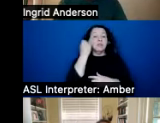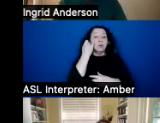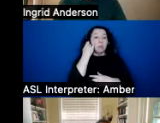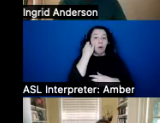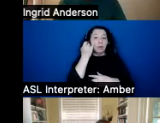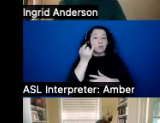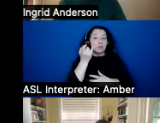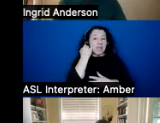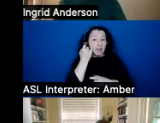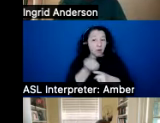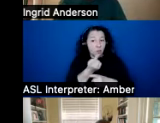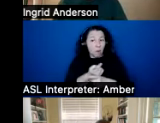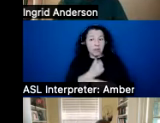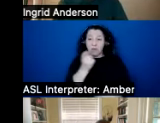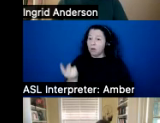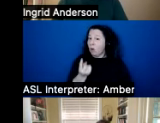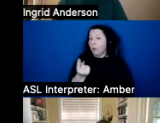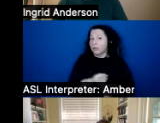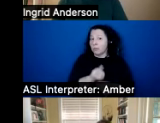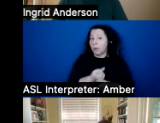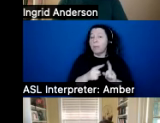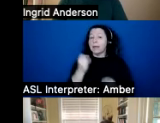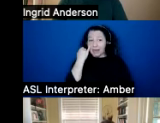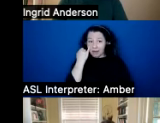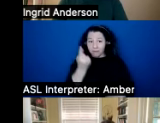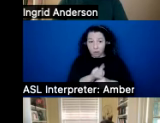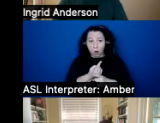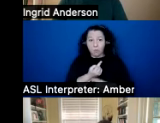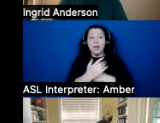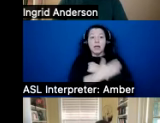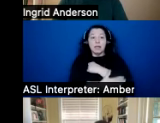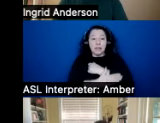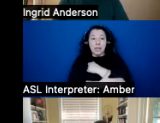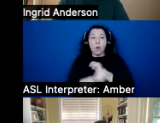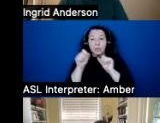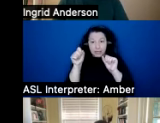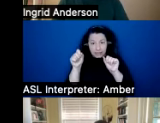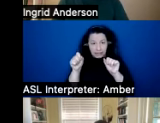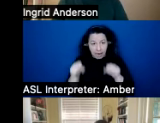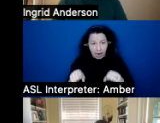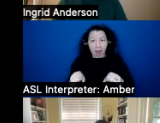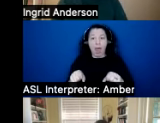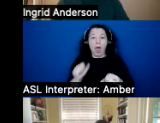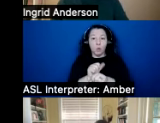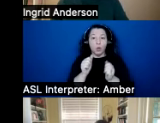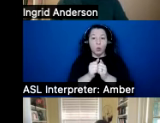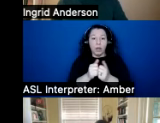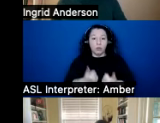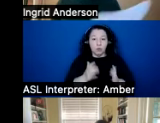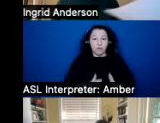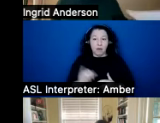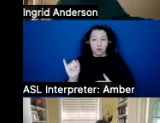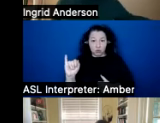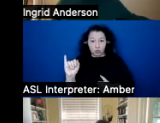appropriate, which it is not always appropriate, then the county can coordinate with the survivor's insurance if they